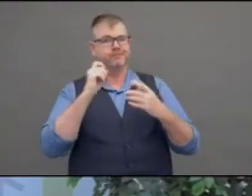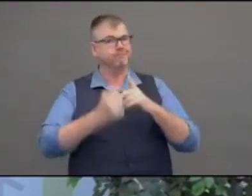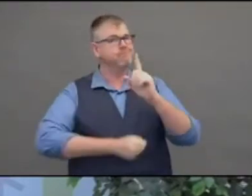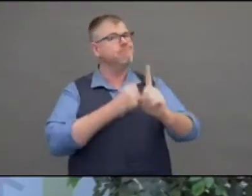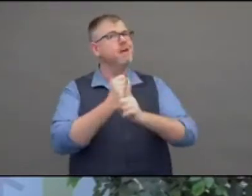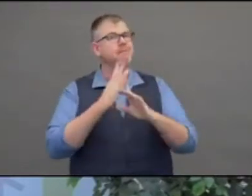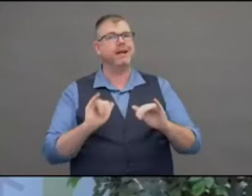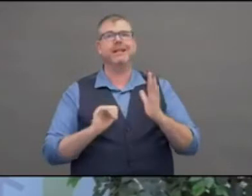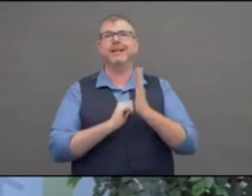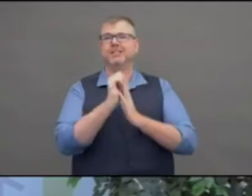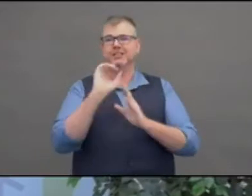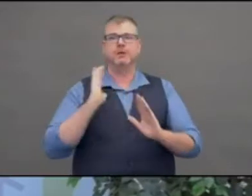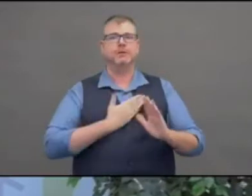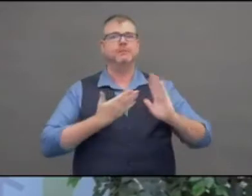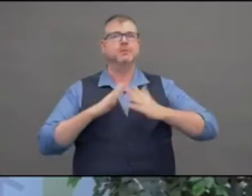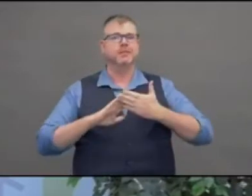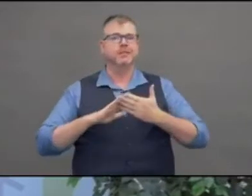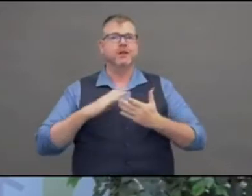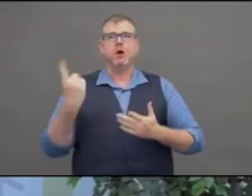least